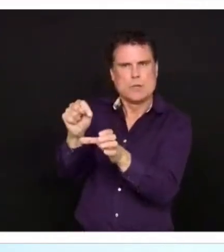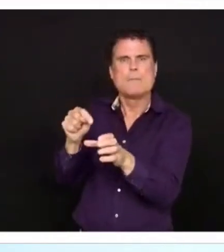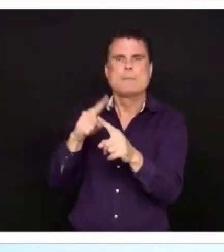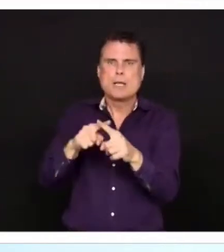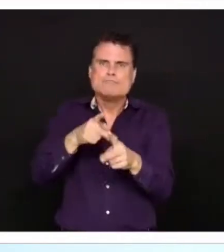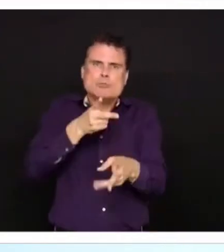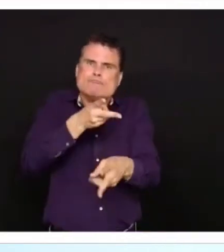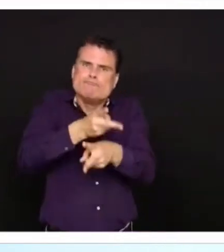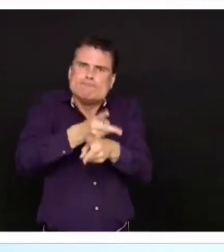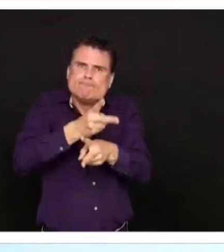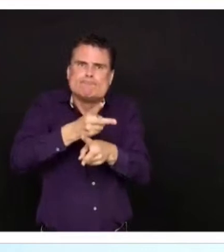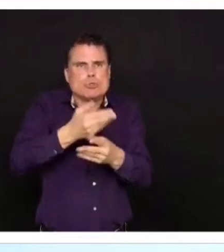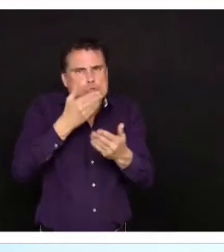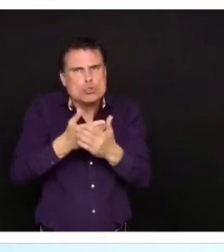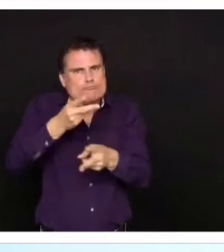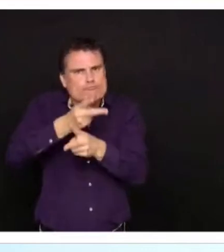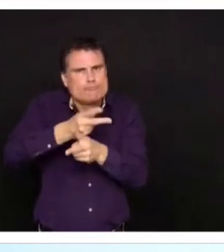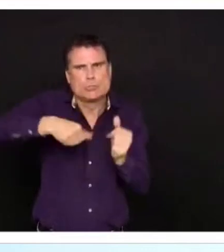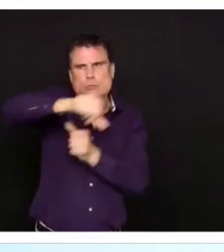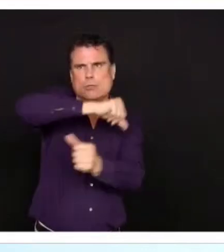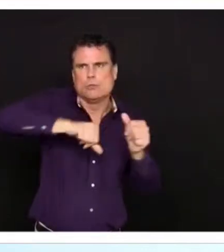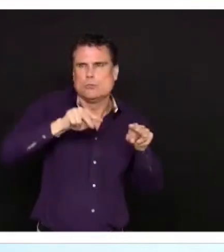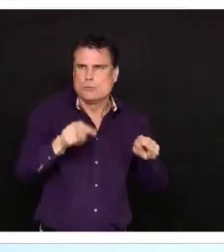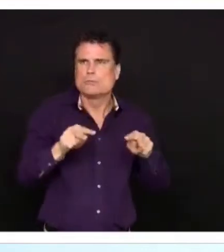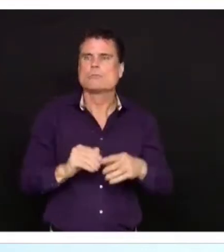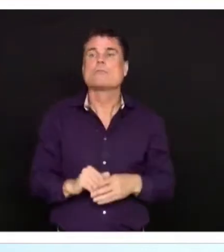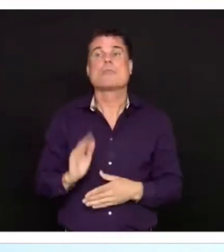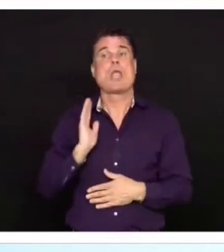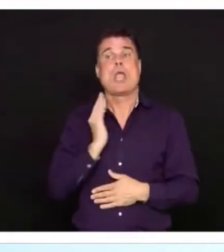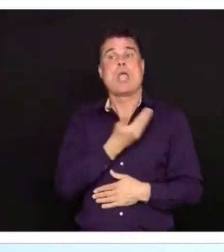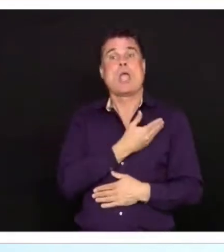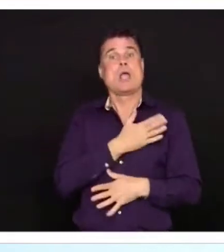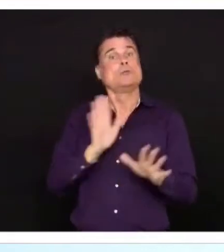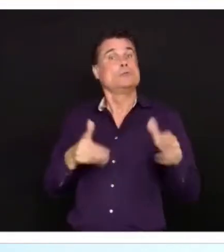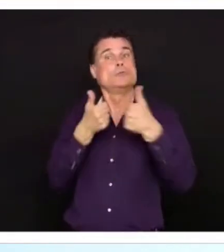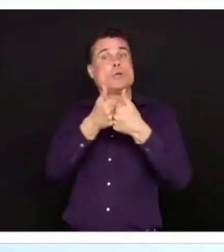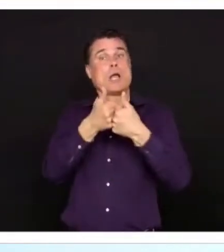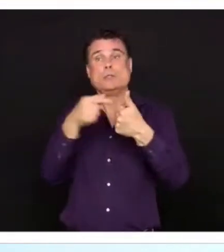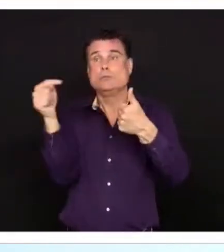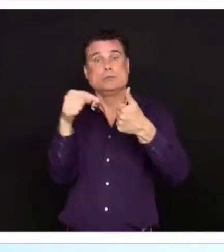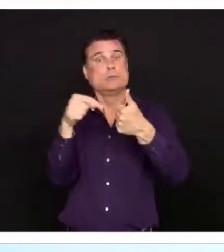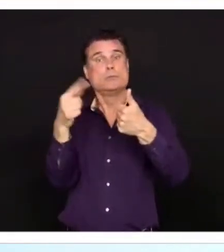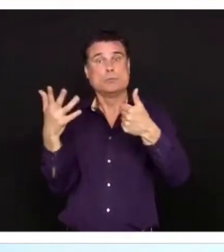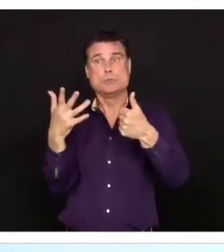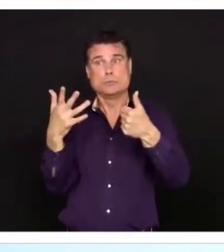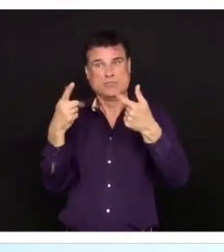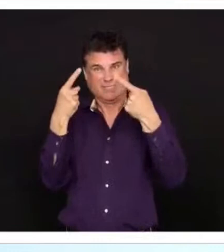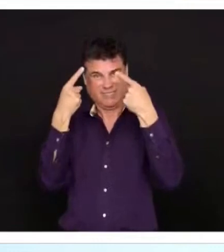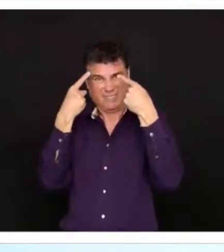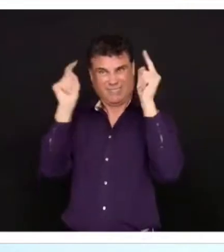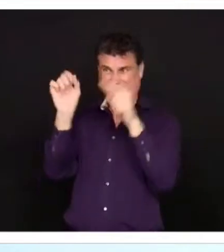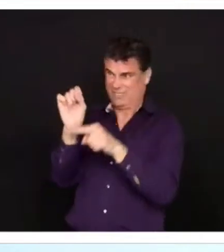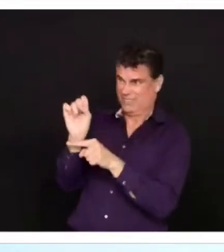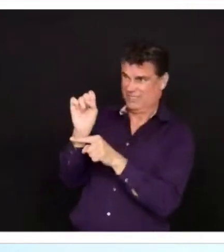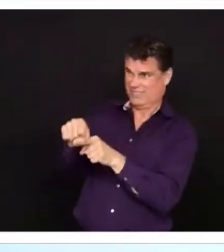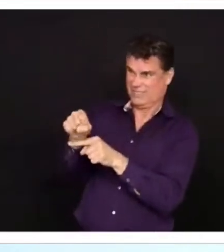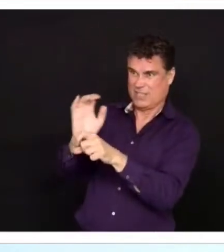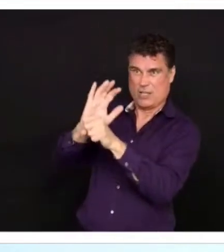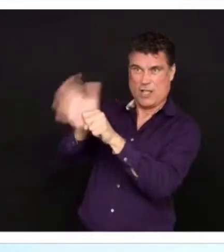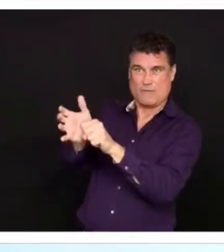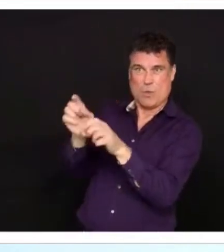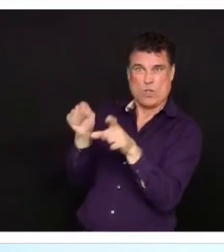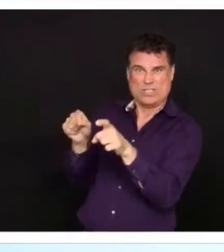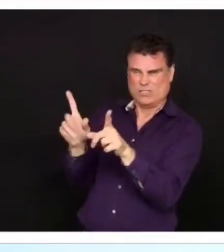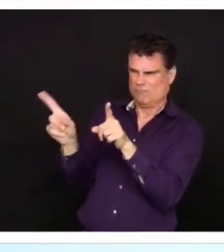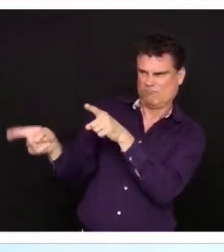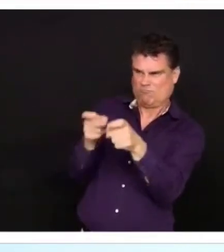is going to be not just weeks, but months and conceivably years. We must find a healthy way forward for the next 12